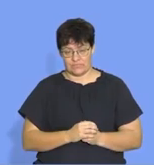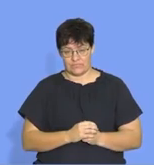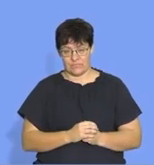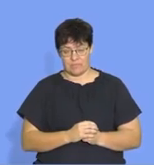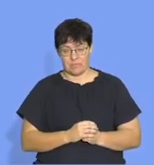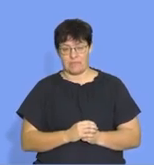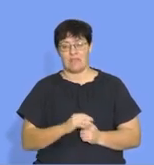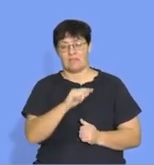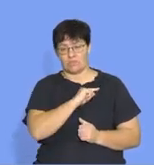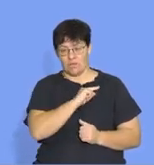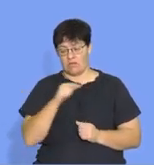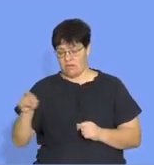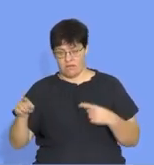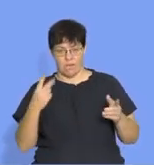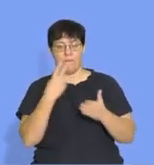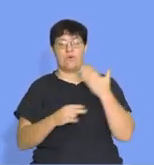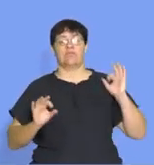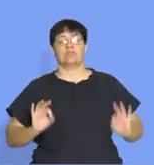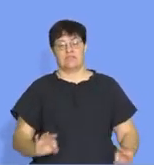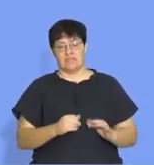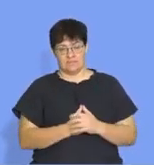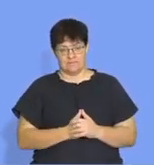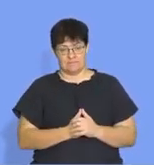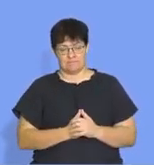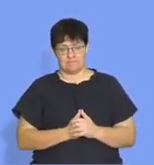your two solutions will then be correct.